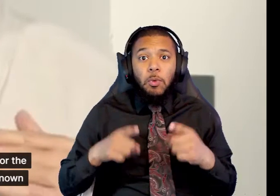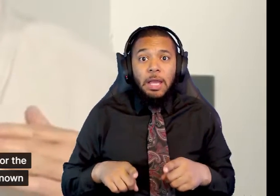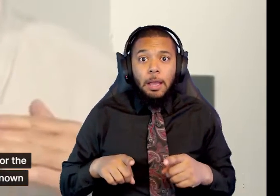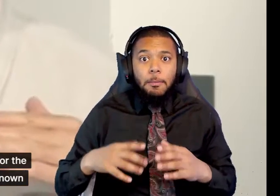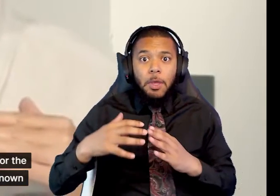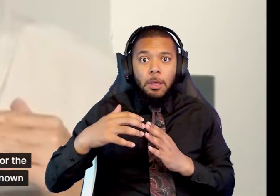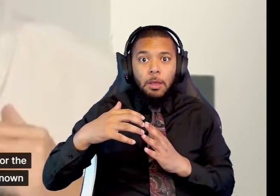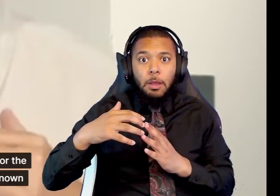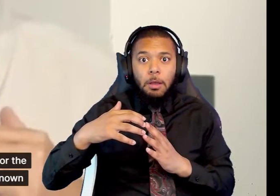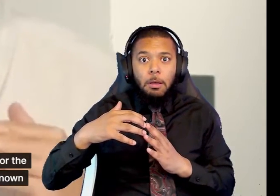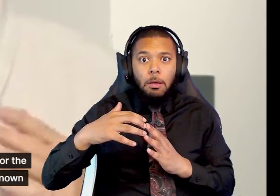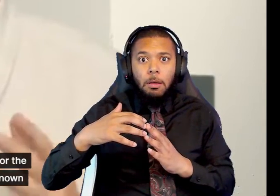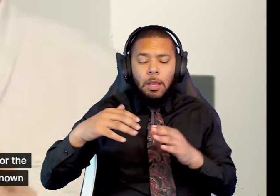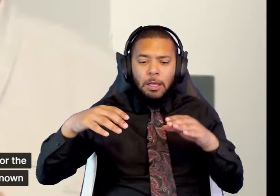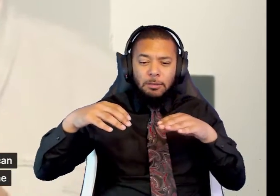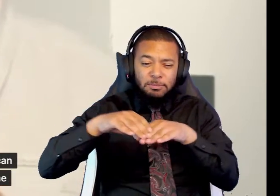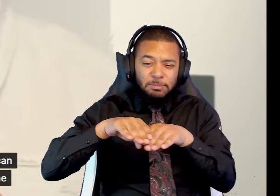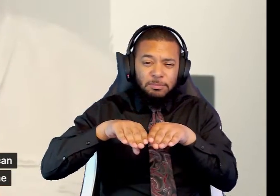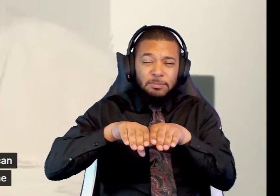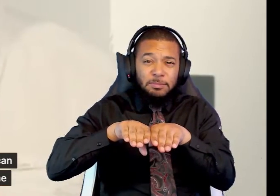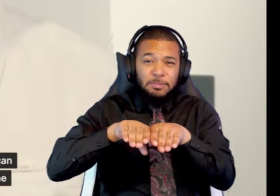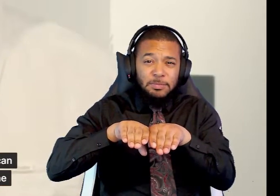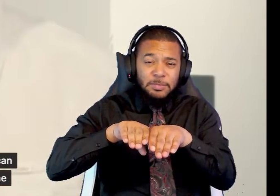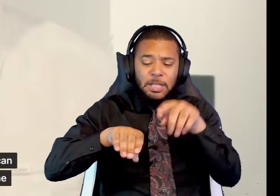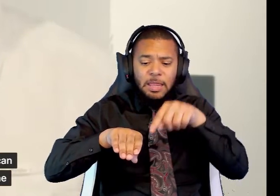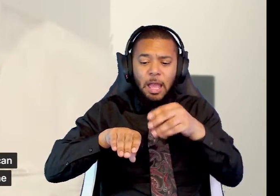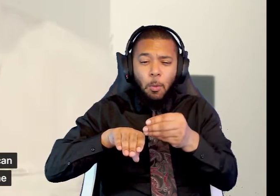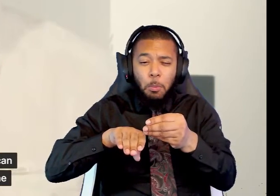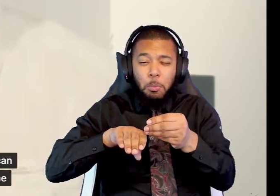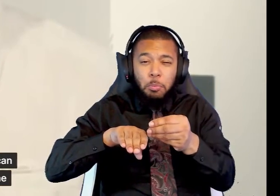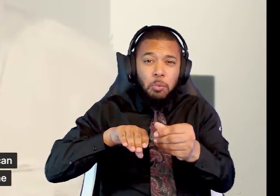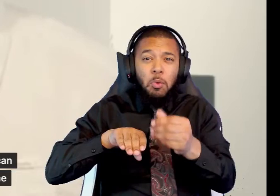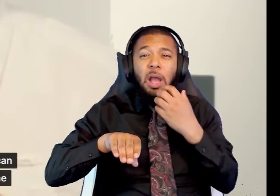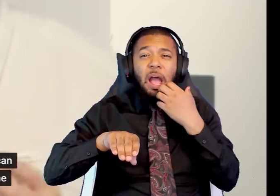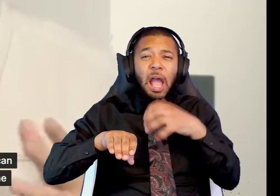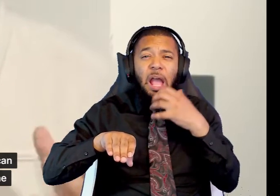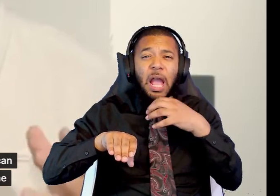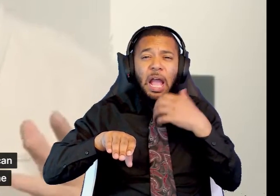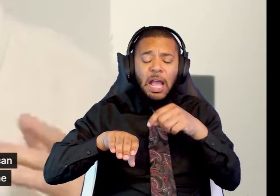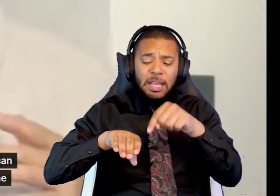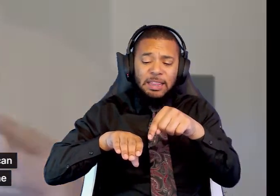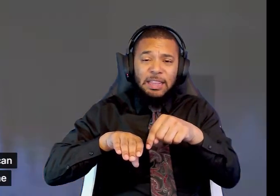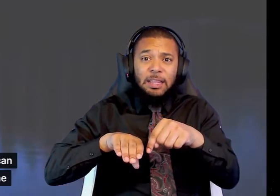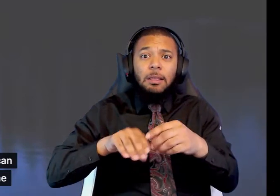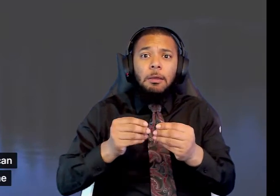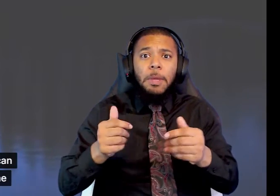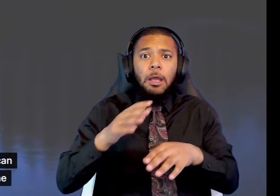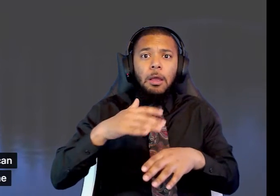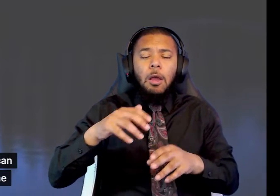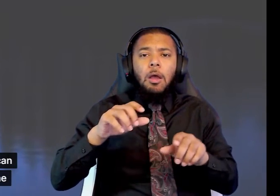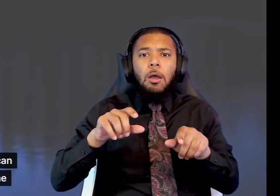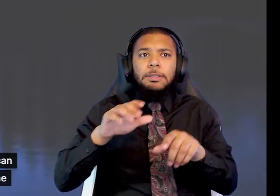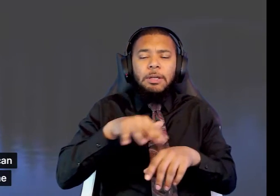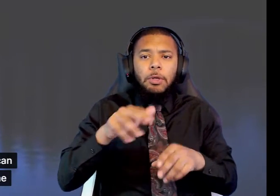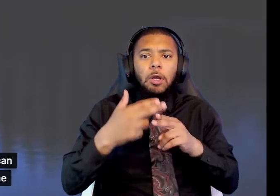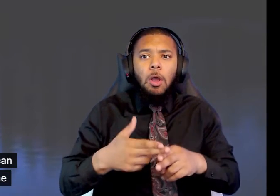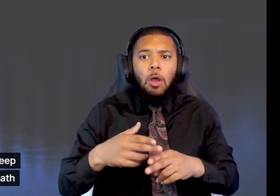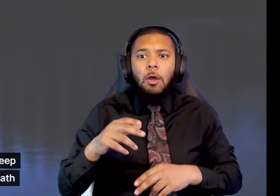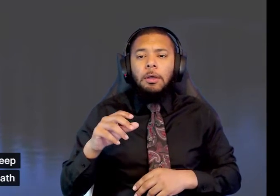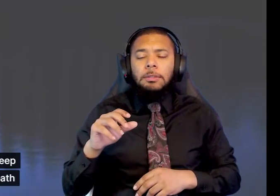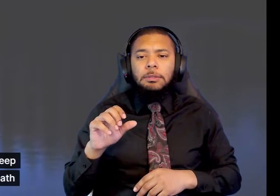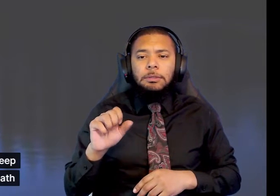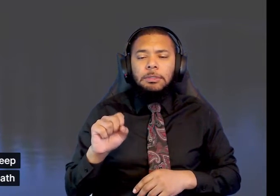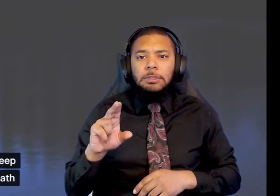results in a melting process known also as a subduction zone. This can result in a trench. For instance,